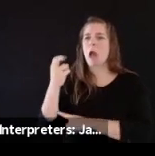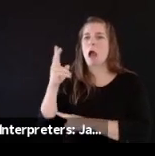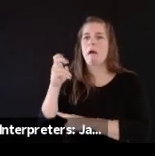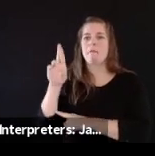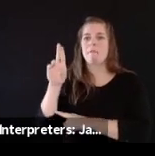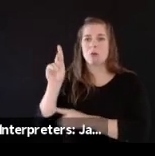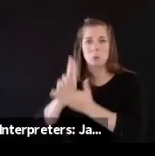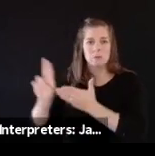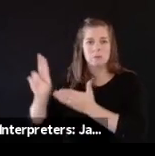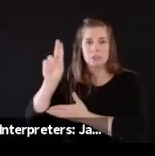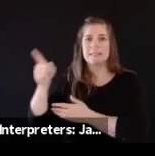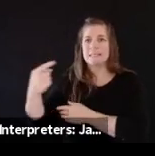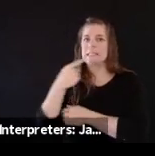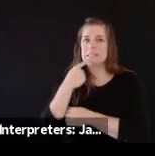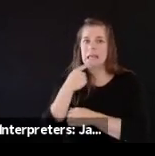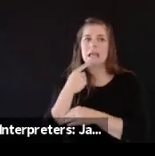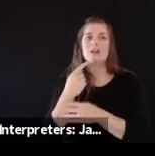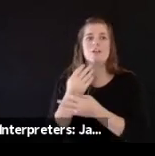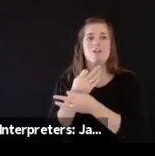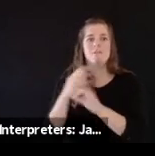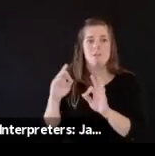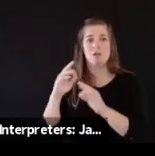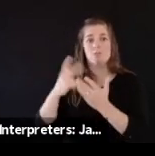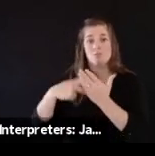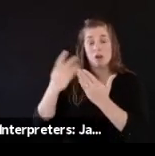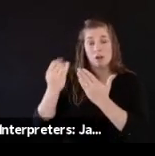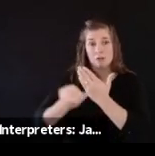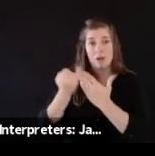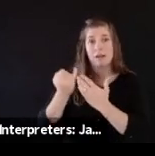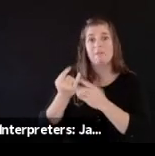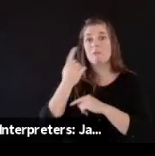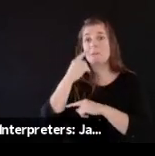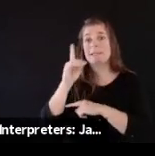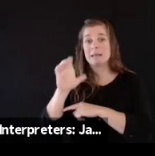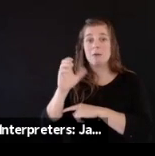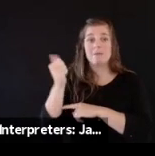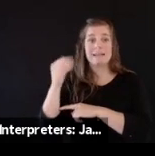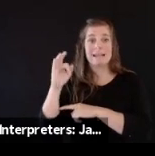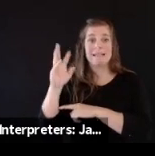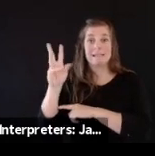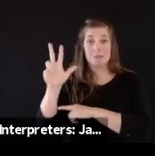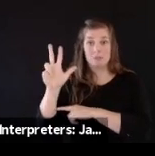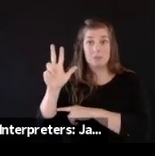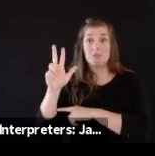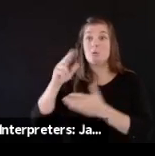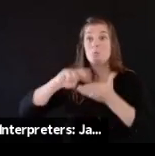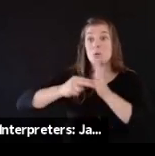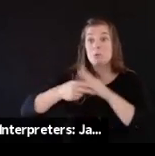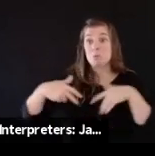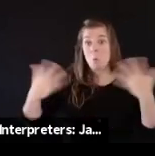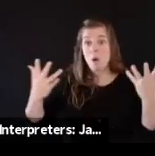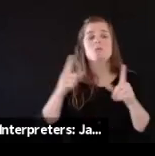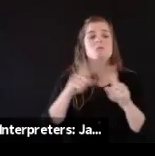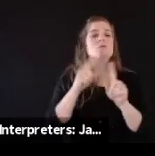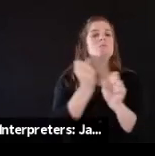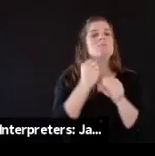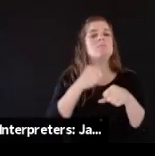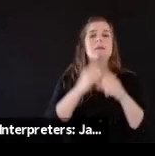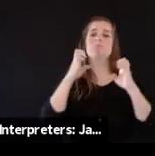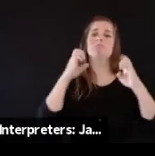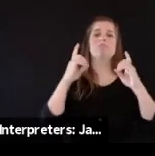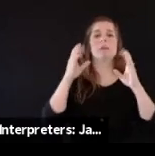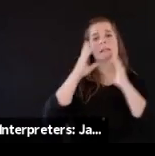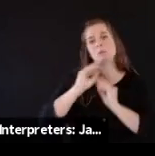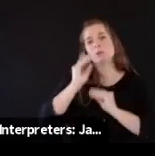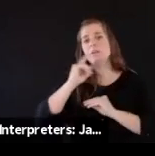proposed the Freedom School Project in December of 1963. And the purpose, he said, is to create an educational experience for